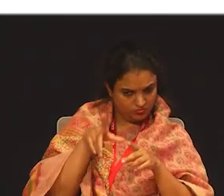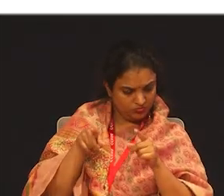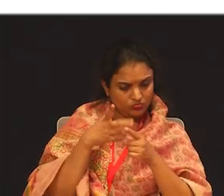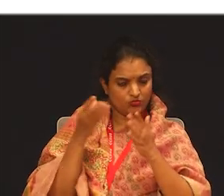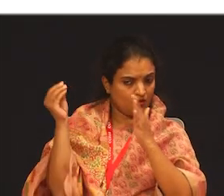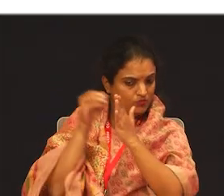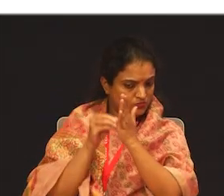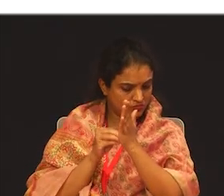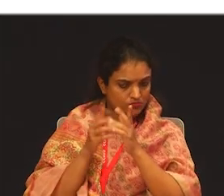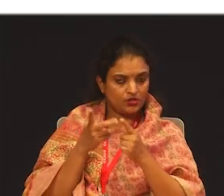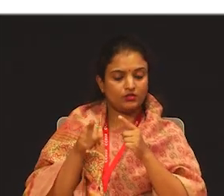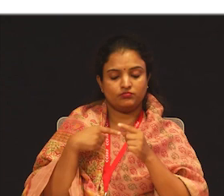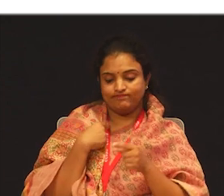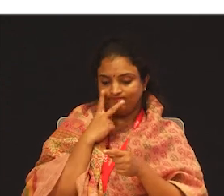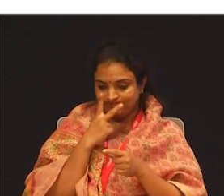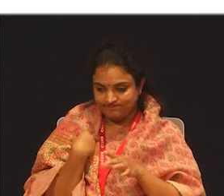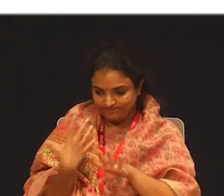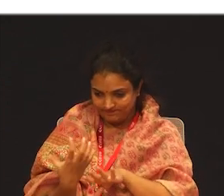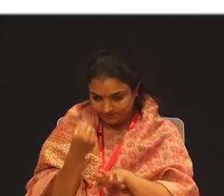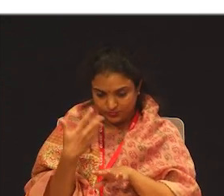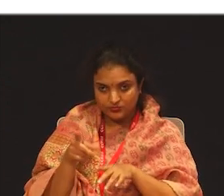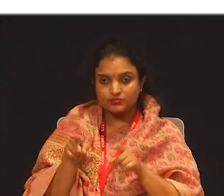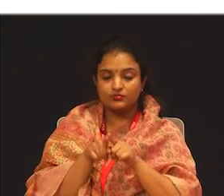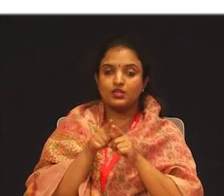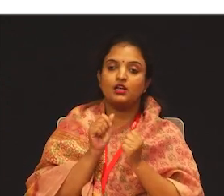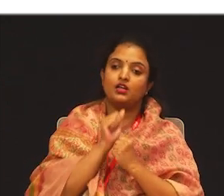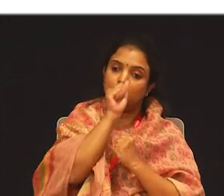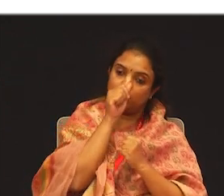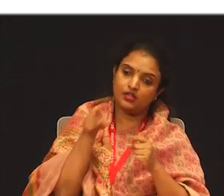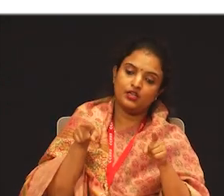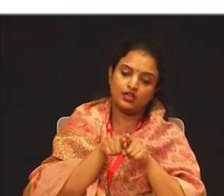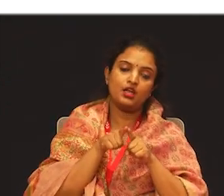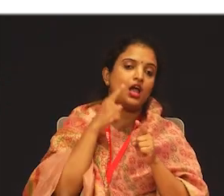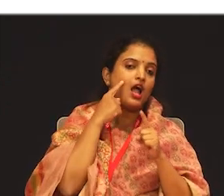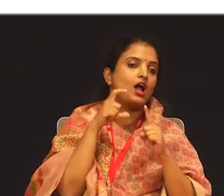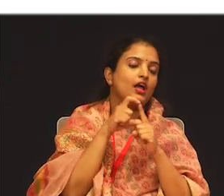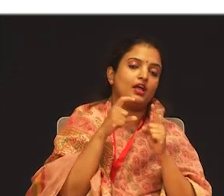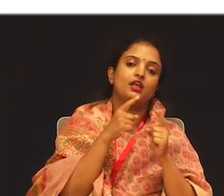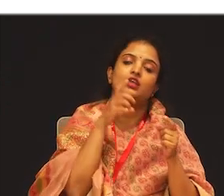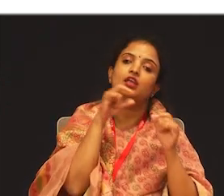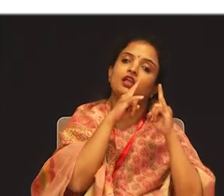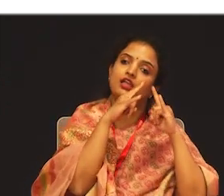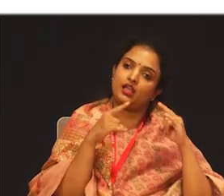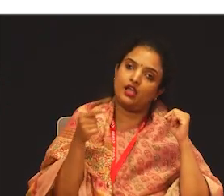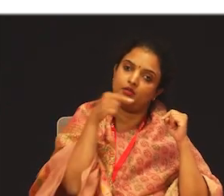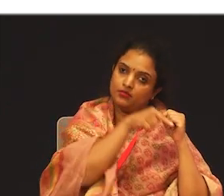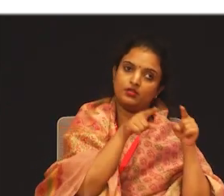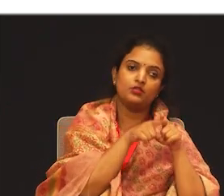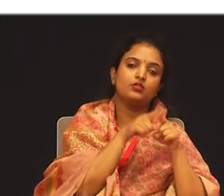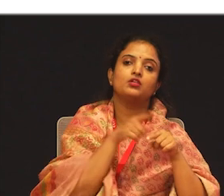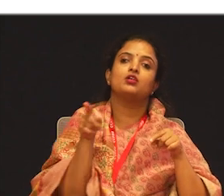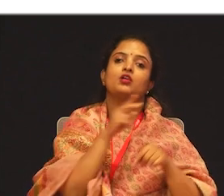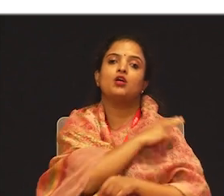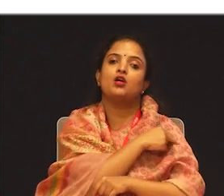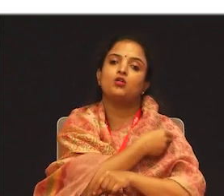provisions, when after screening the child is taken to the certification and identification camp, this is how the doctors